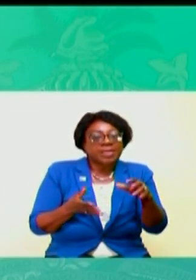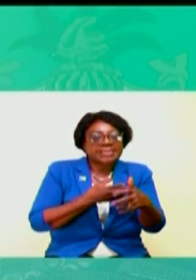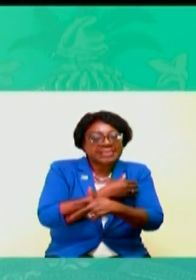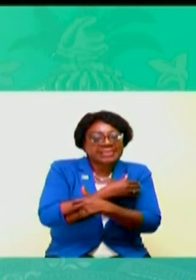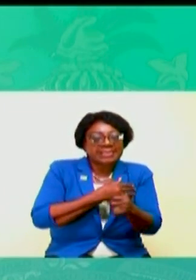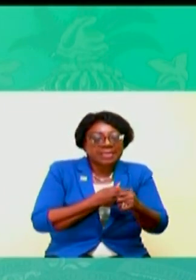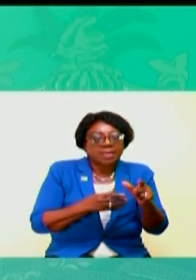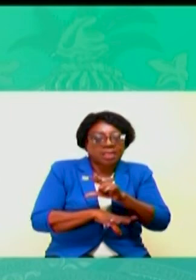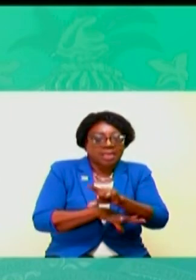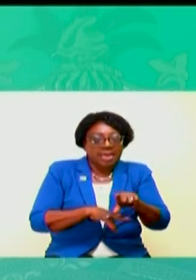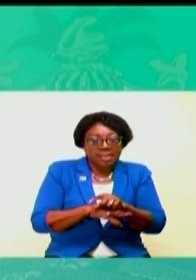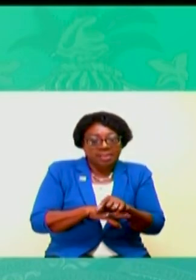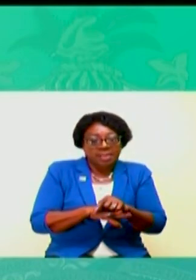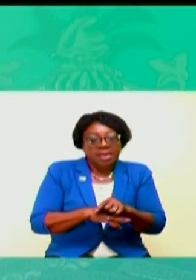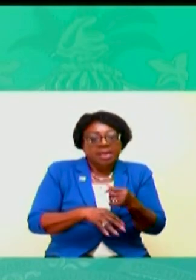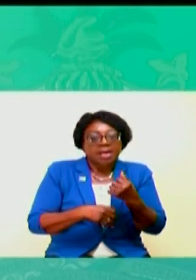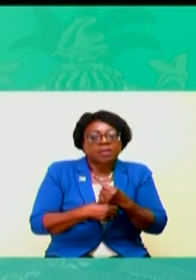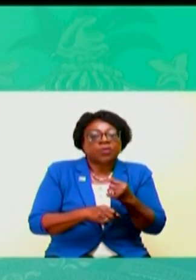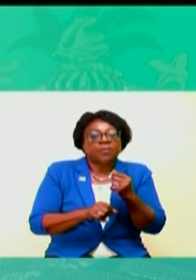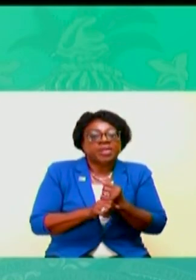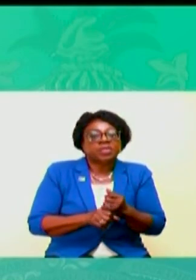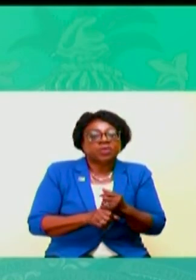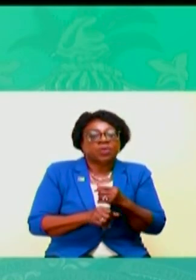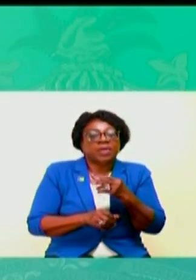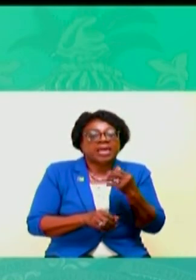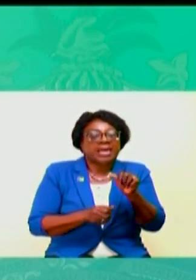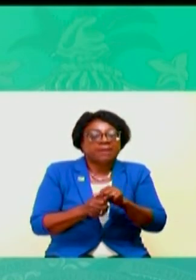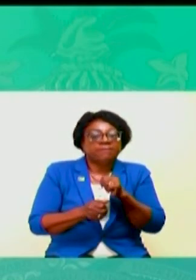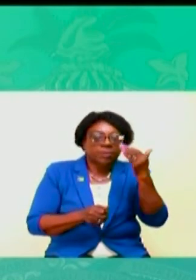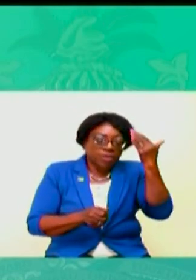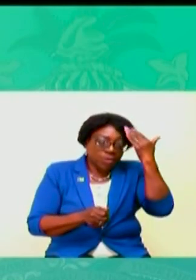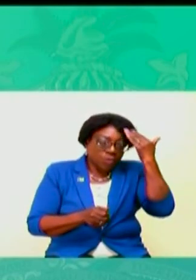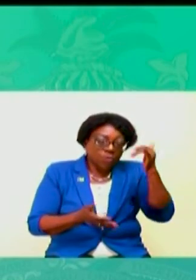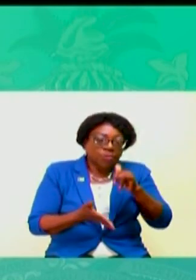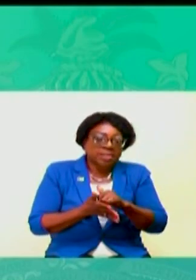world notice that the land belongs to you. Yes.